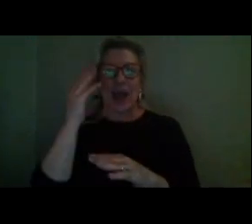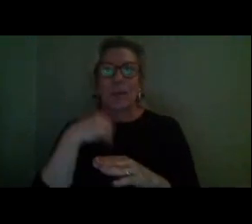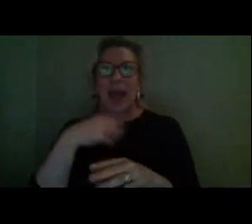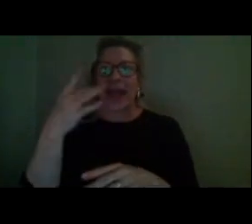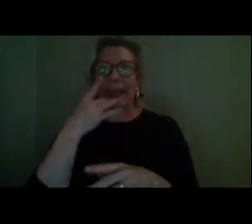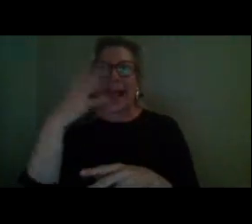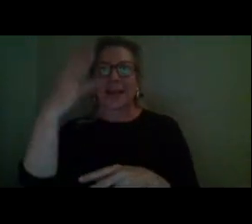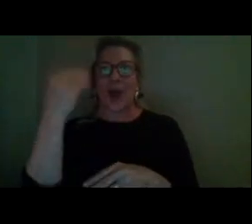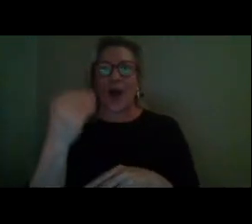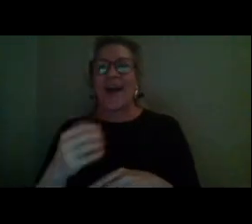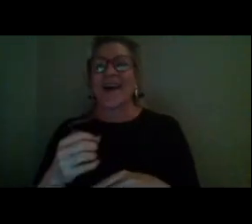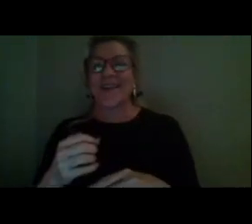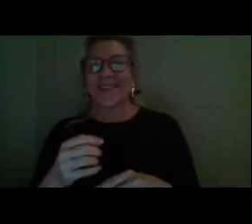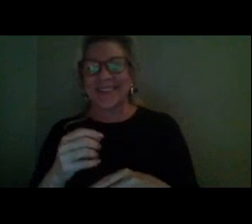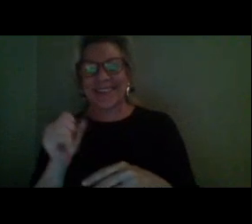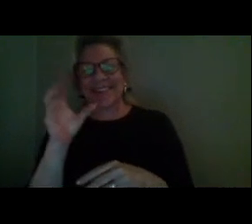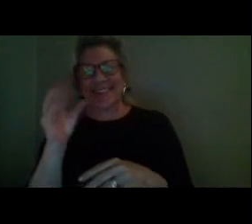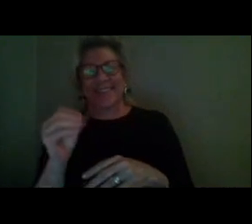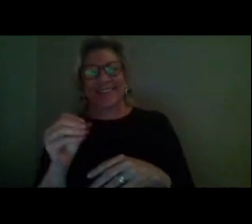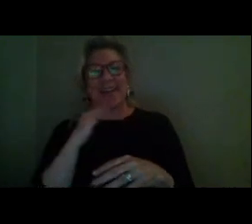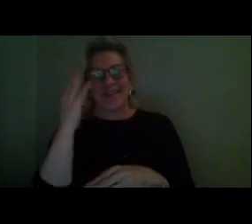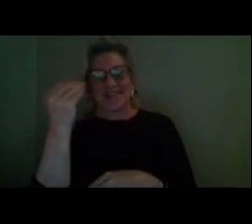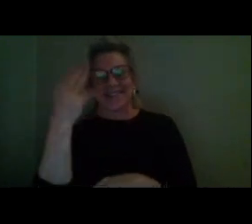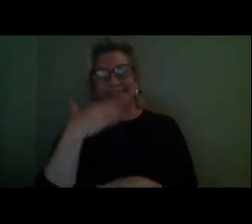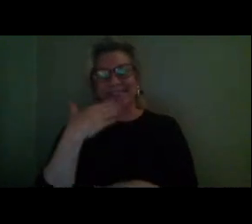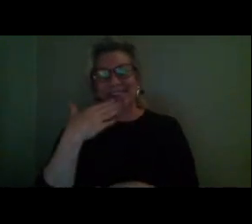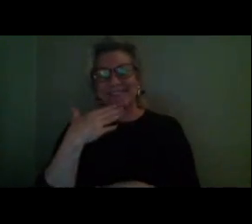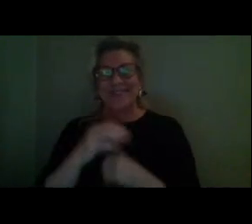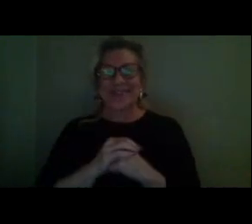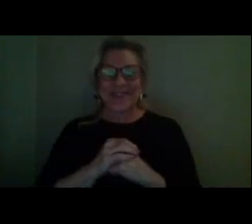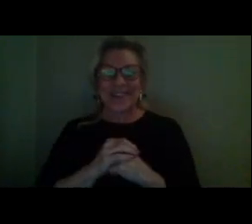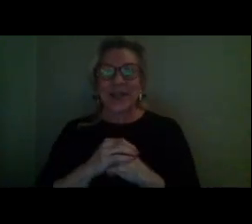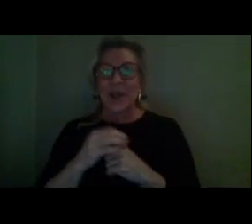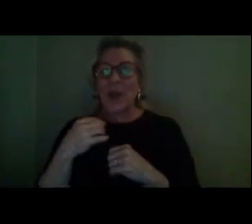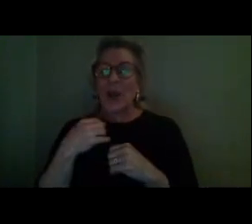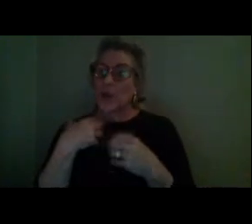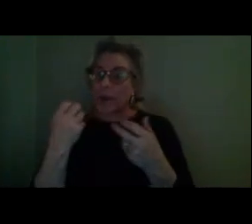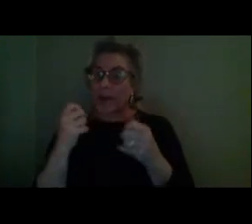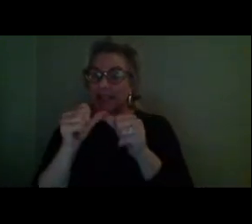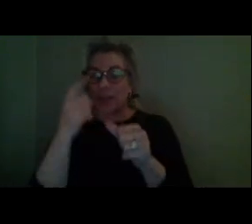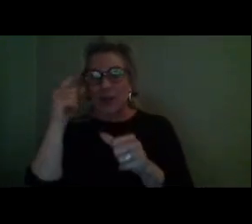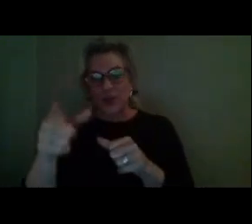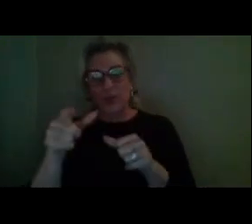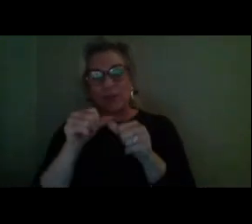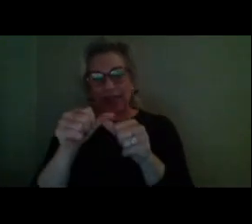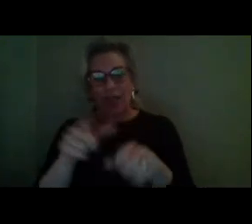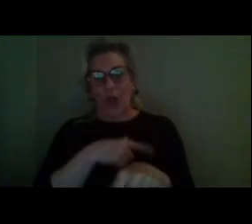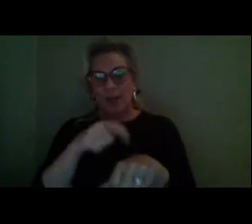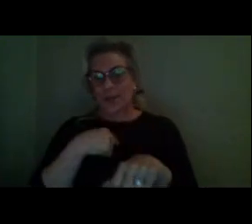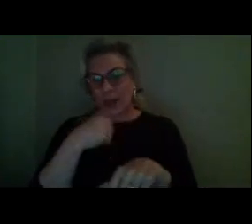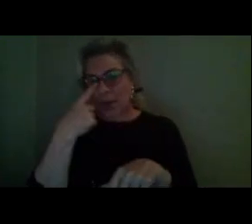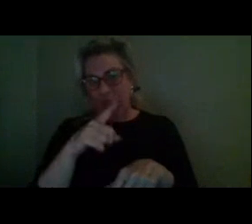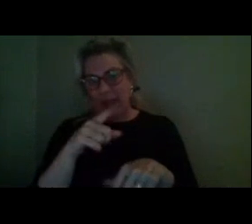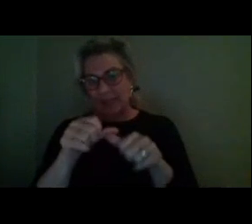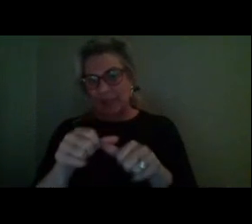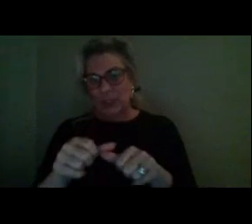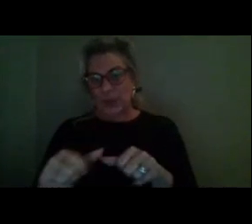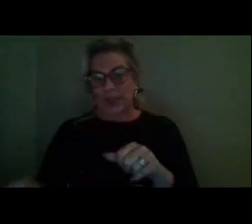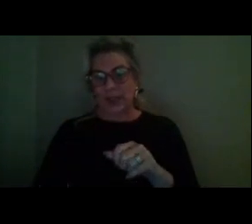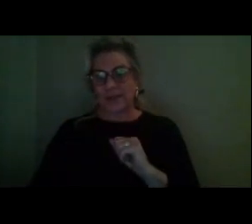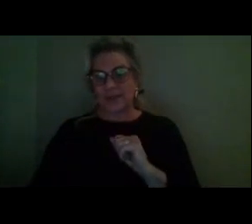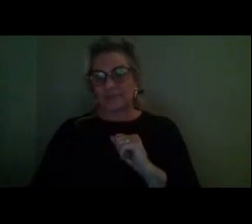to because of our remote locations in some cases. This cycle of small urban and rural applicants had a success rate of nearly 65%, which